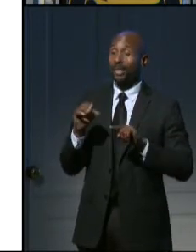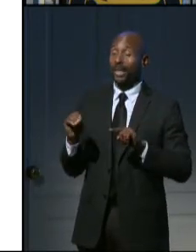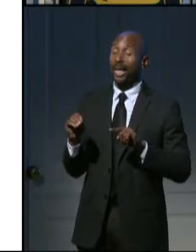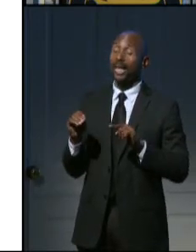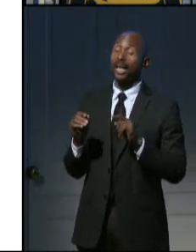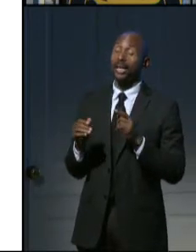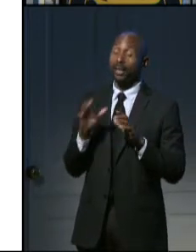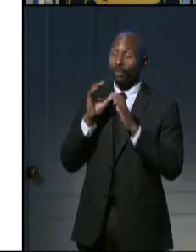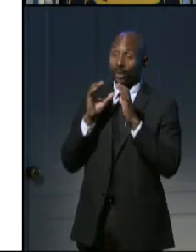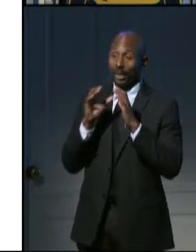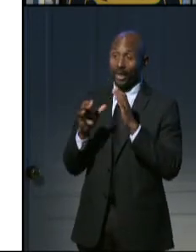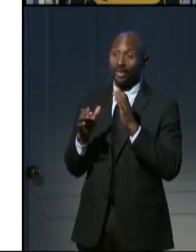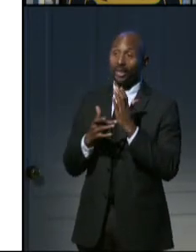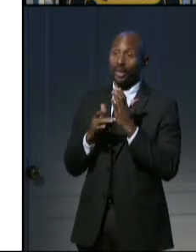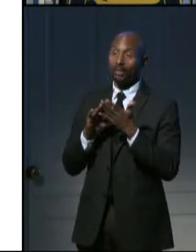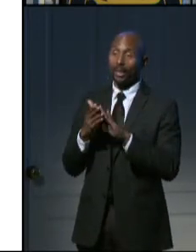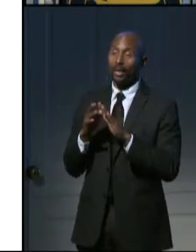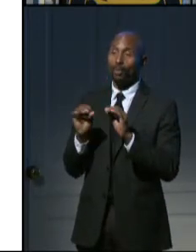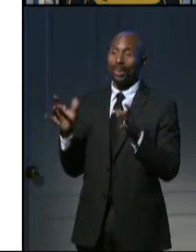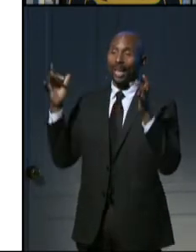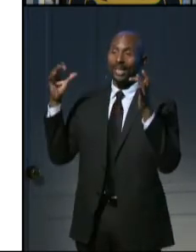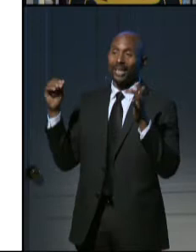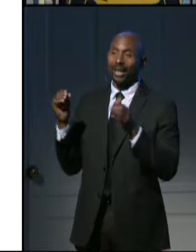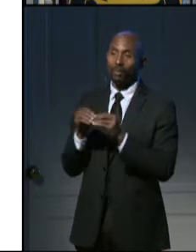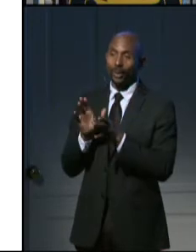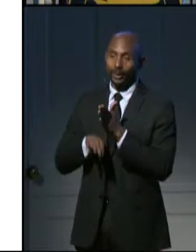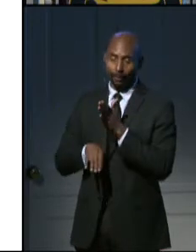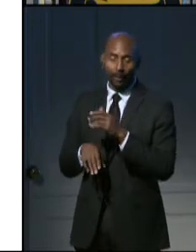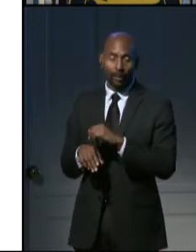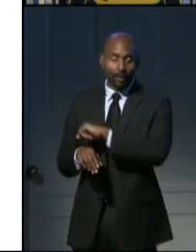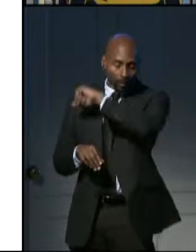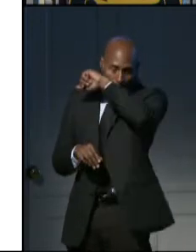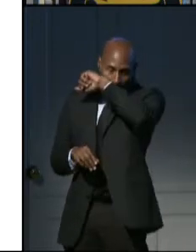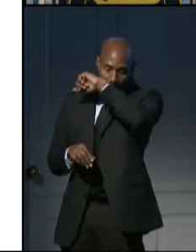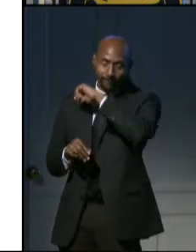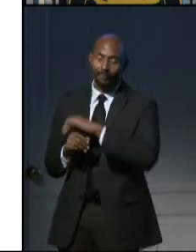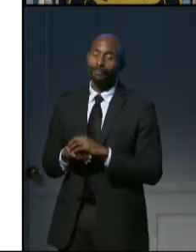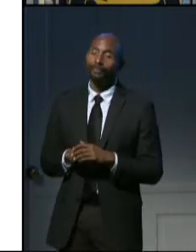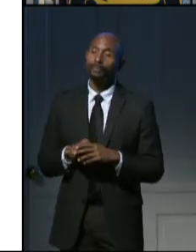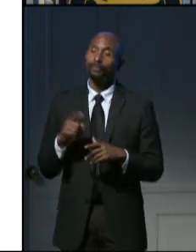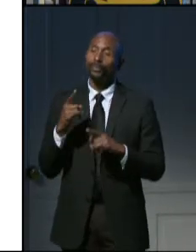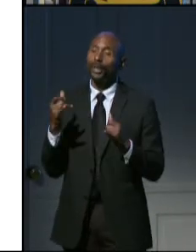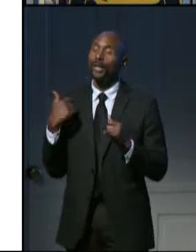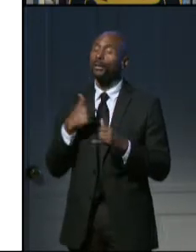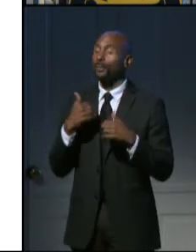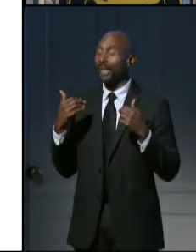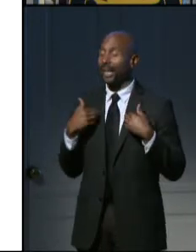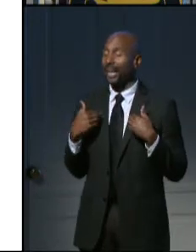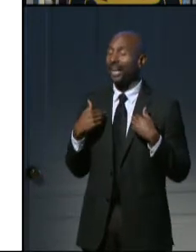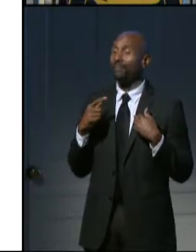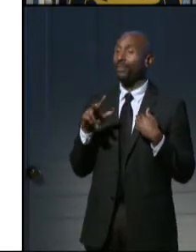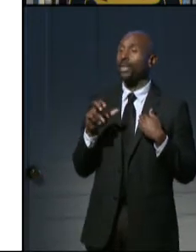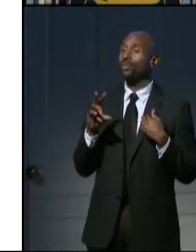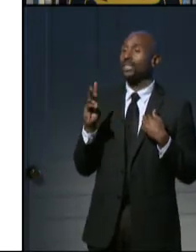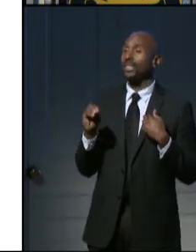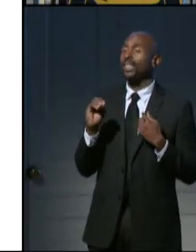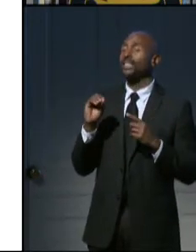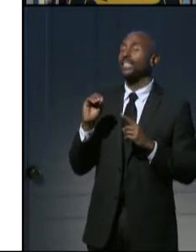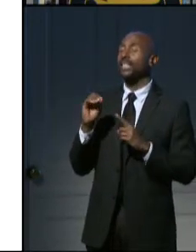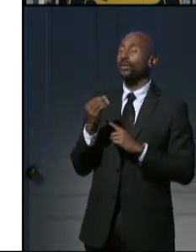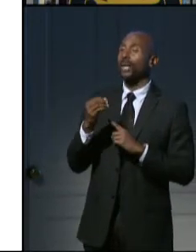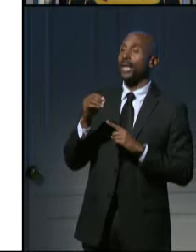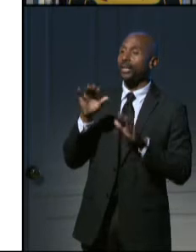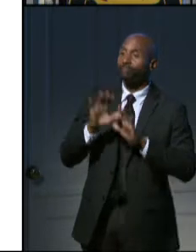lighter. And today, immersive media and spatial tech give us this 360 degrees canvas to fully